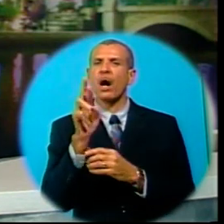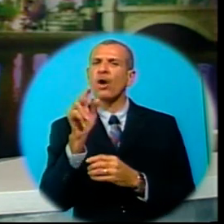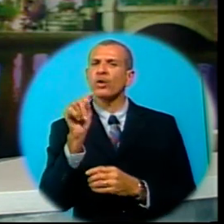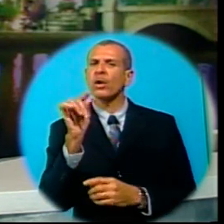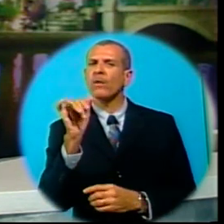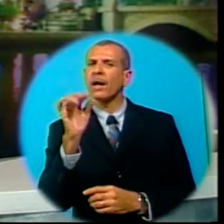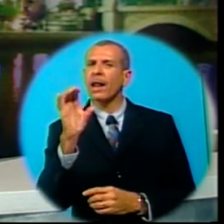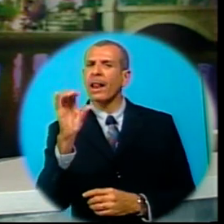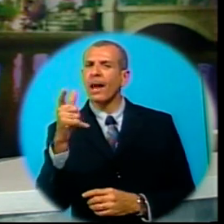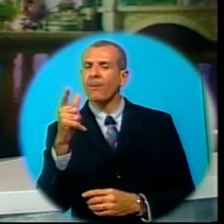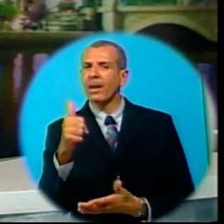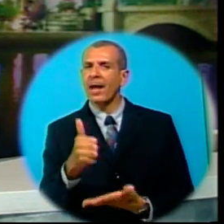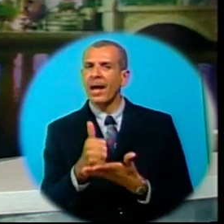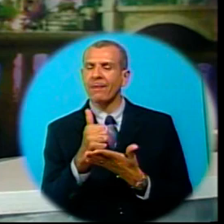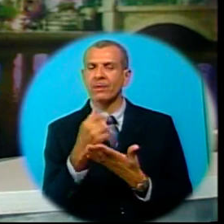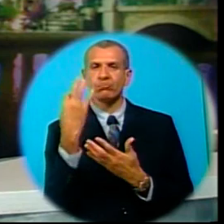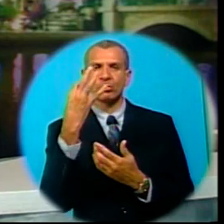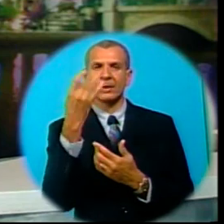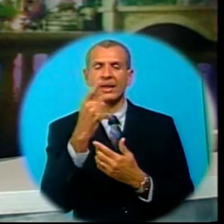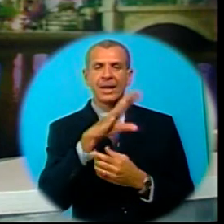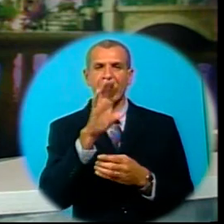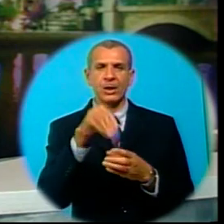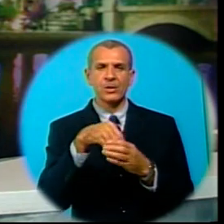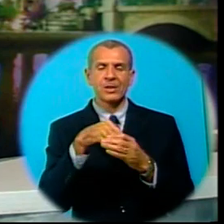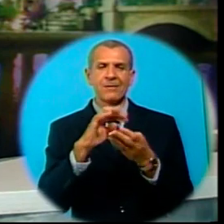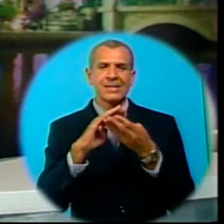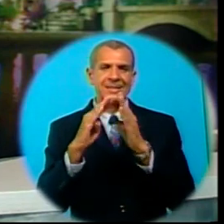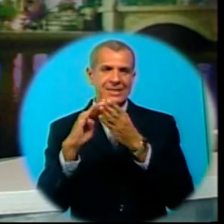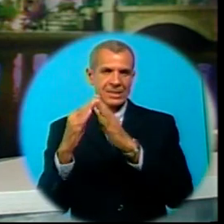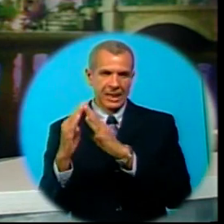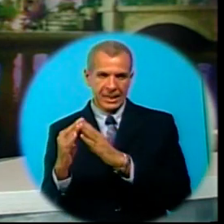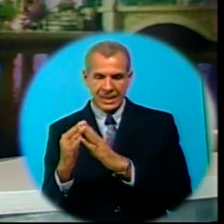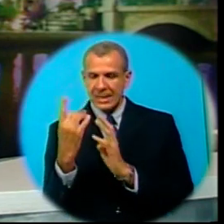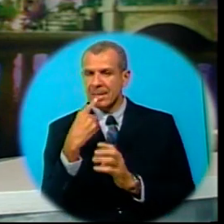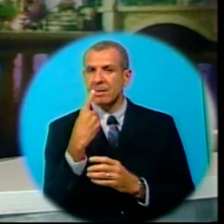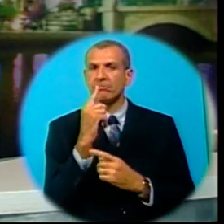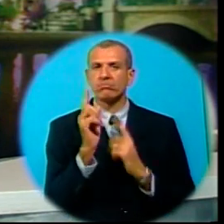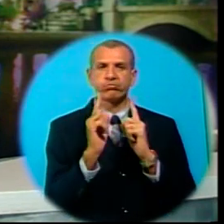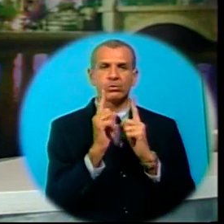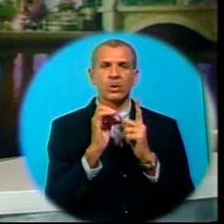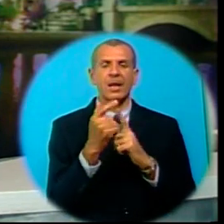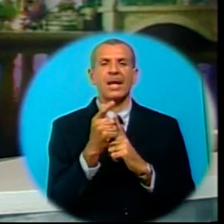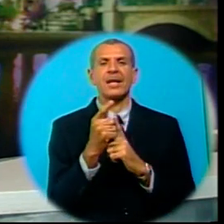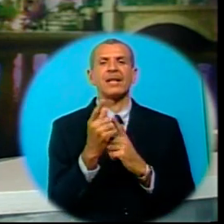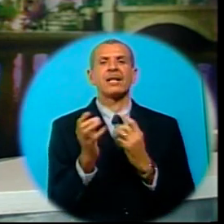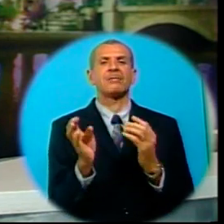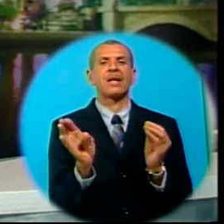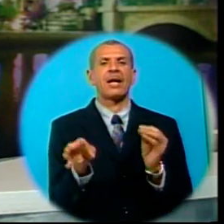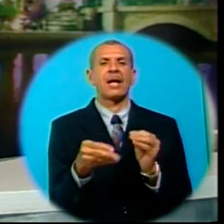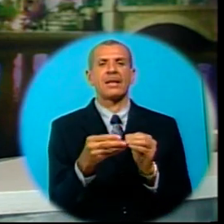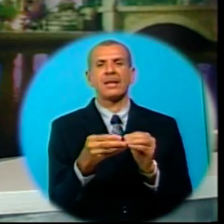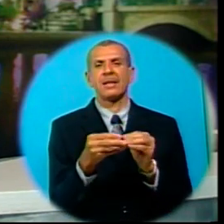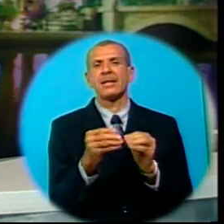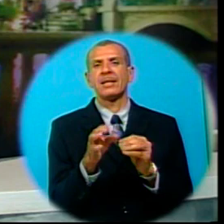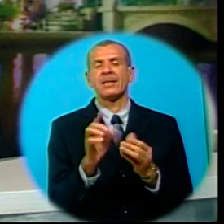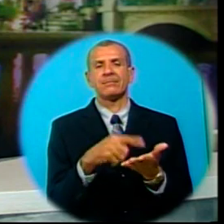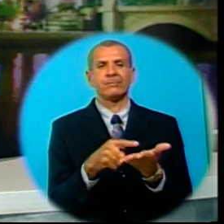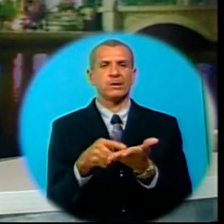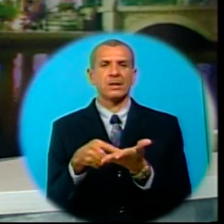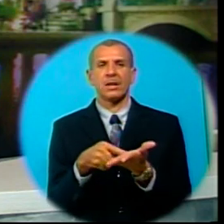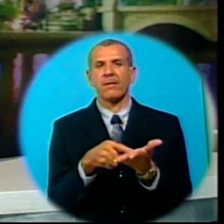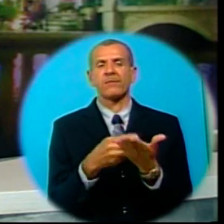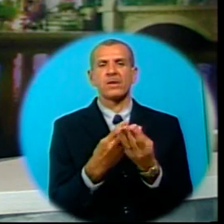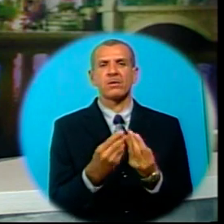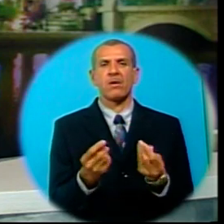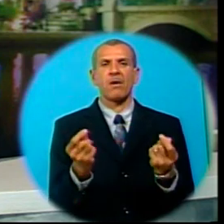Barbados will help to create a more inclusive society. Her comments came during the contribution to the Senate debate on a resolution to